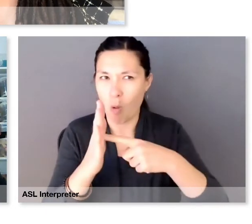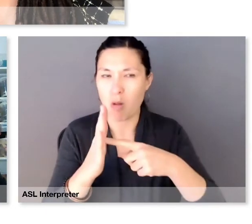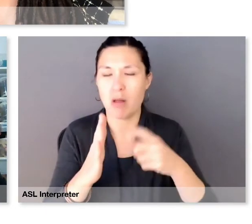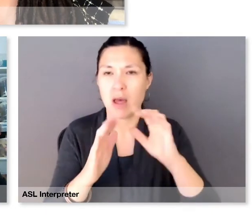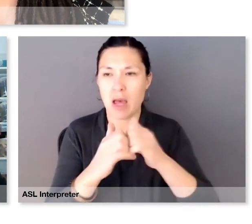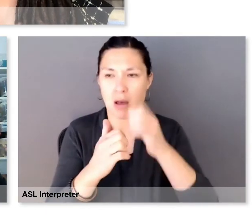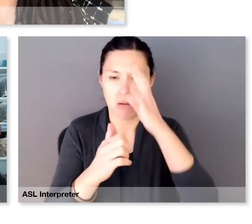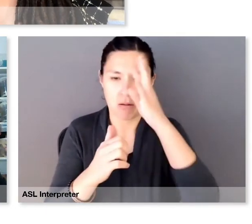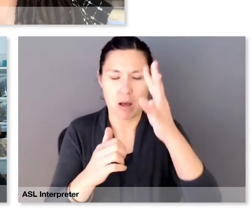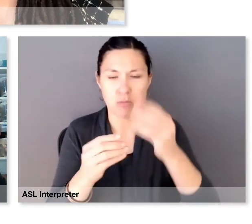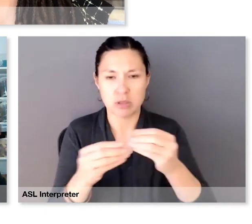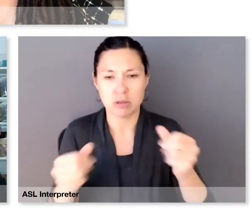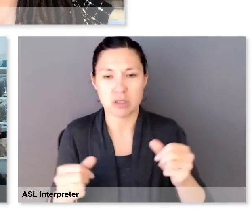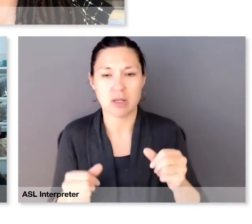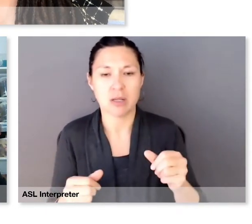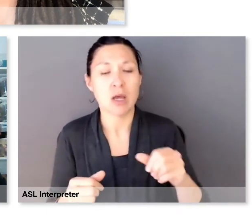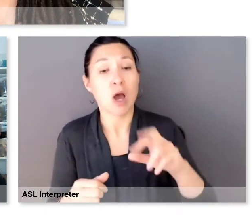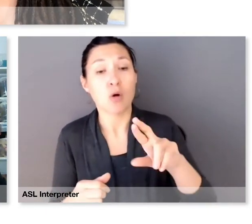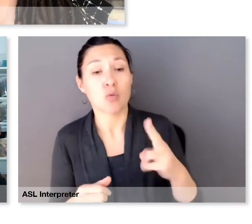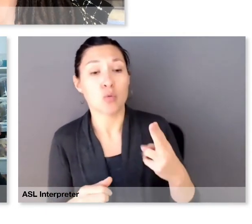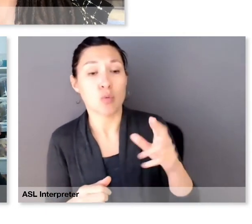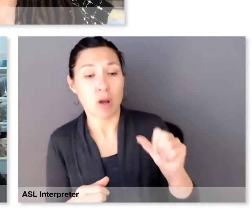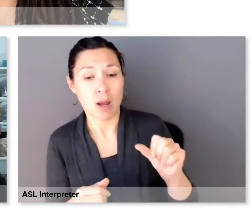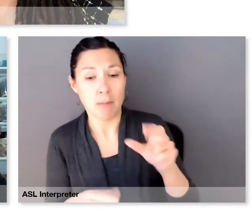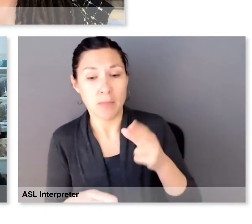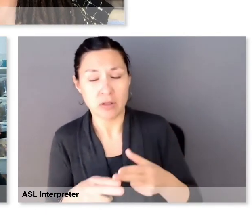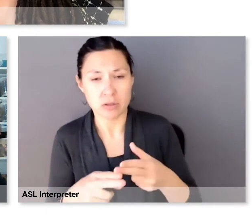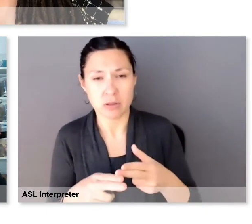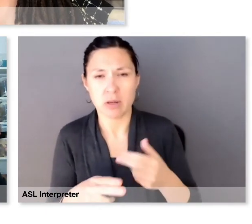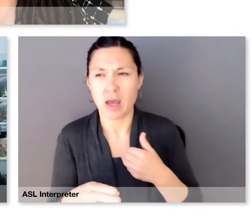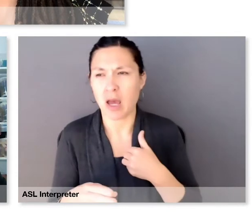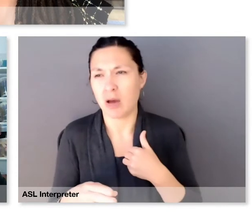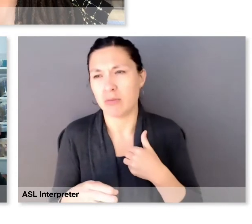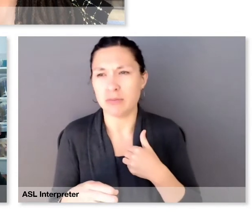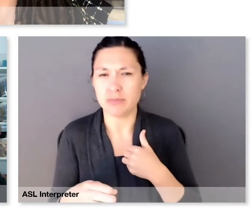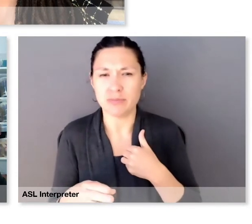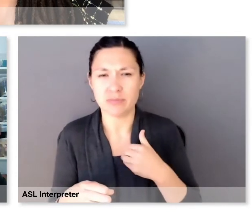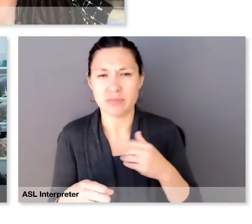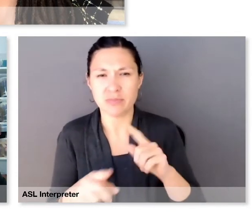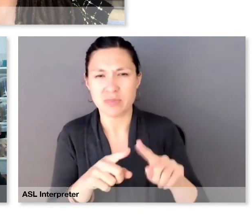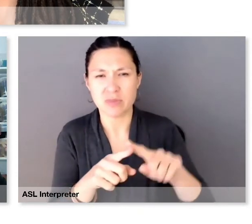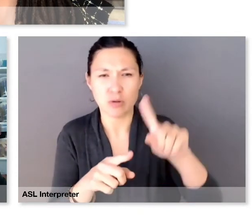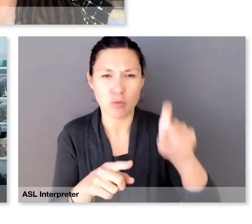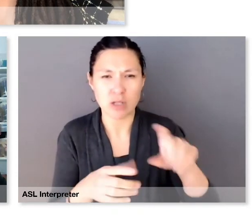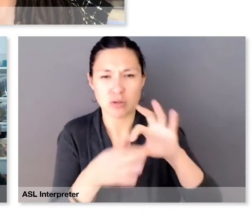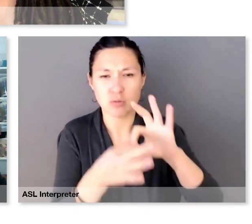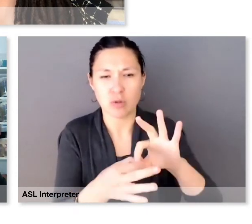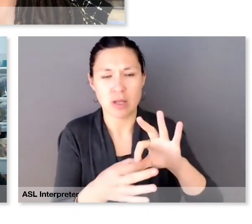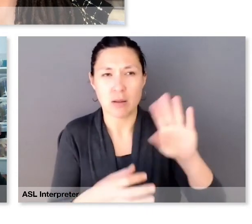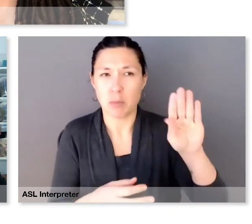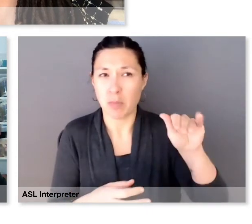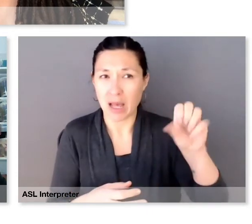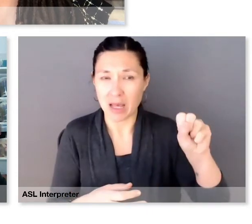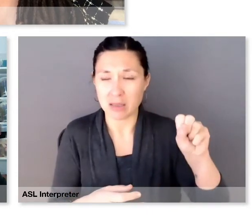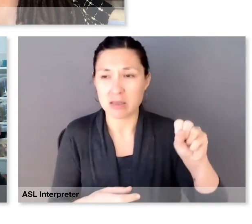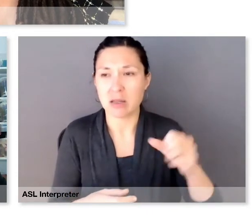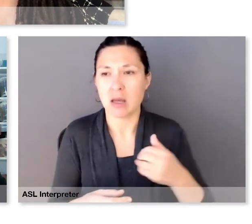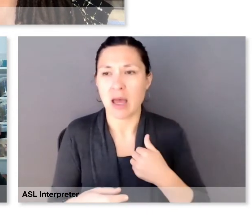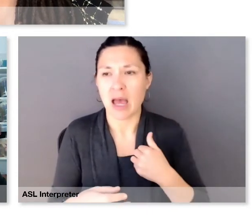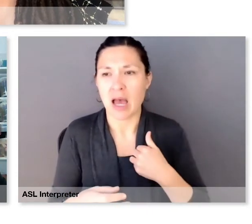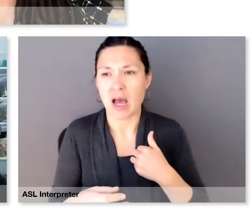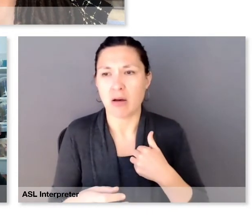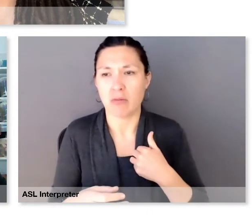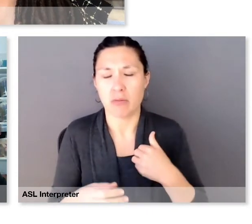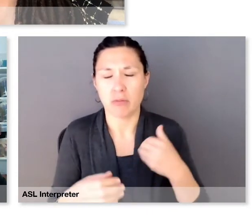of issue of that there are some of these kind of questions around bias in which there's an immense amount of wisdom